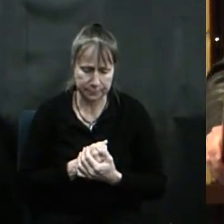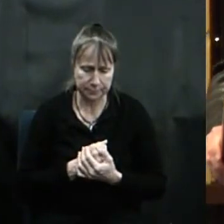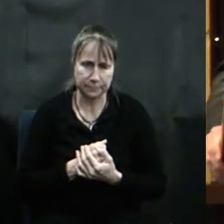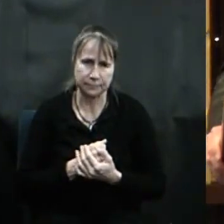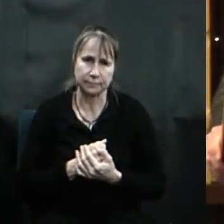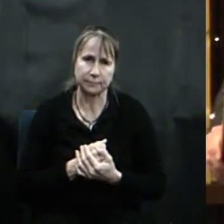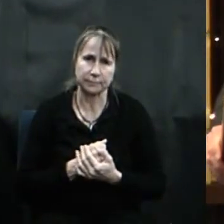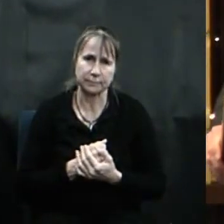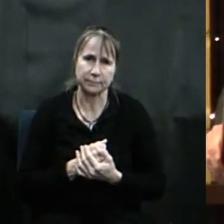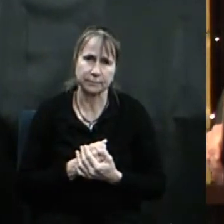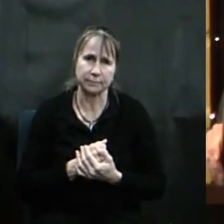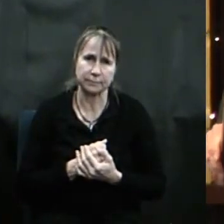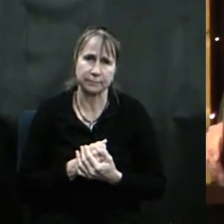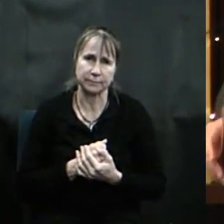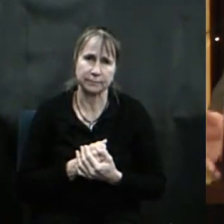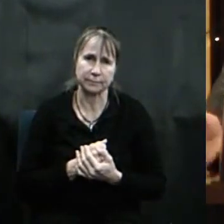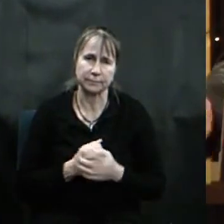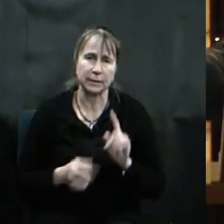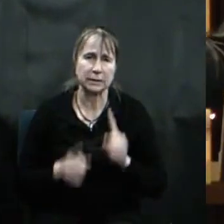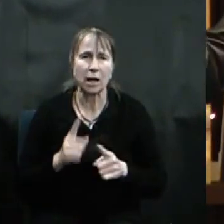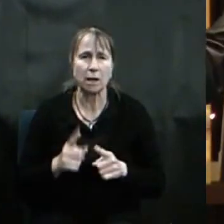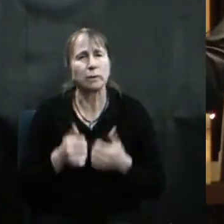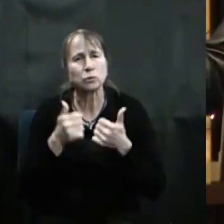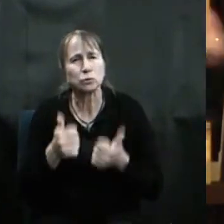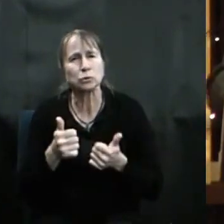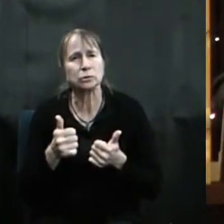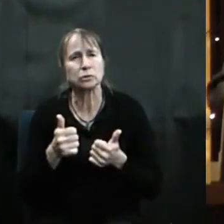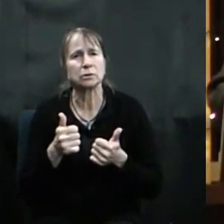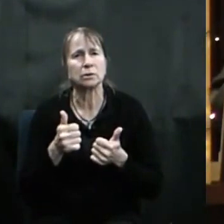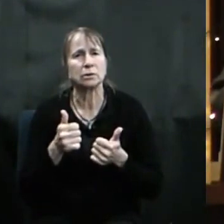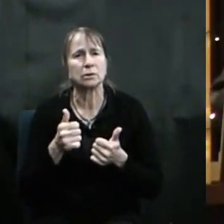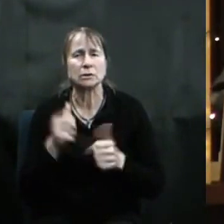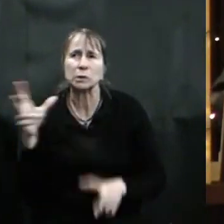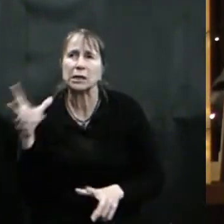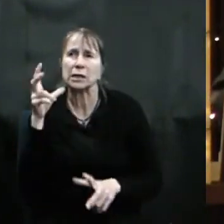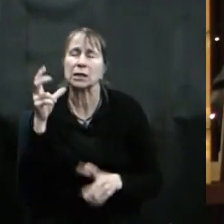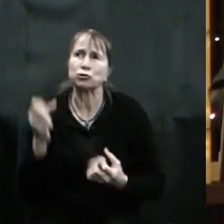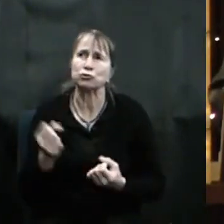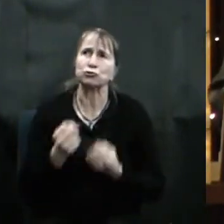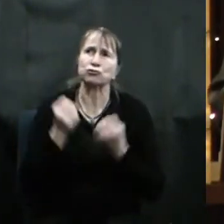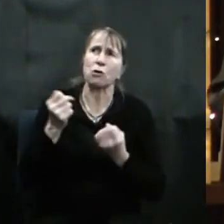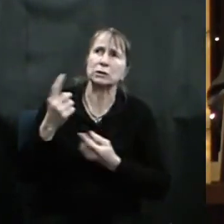Sometimes it's good to pause when we hear a strong word.